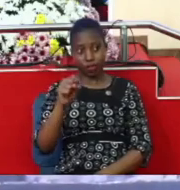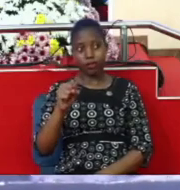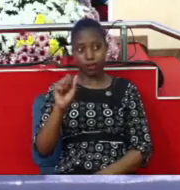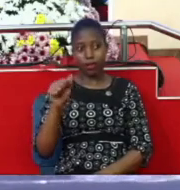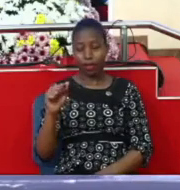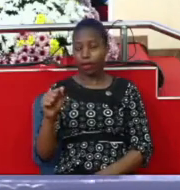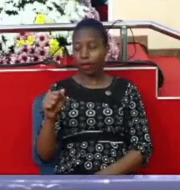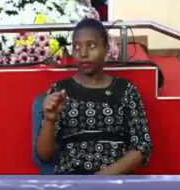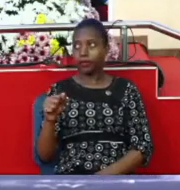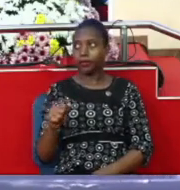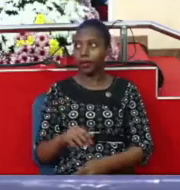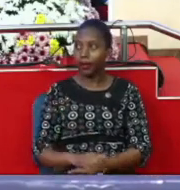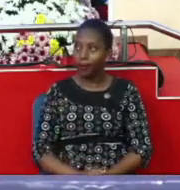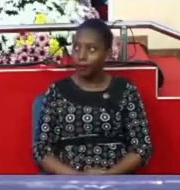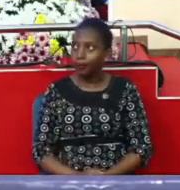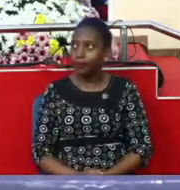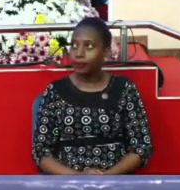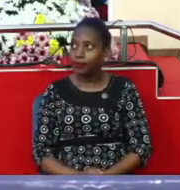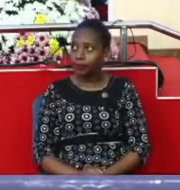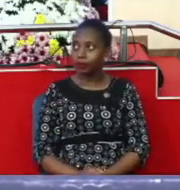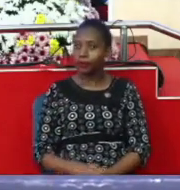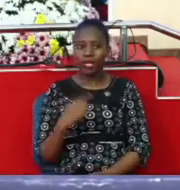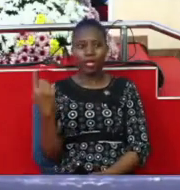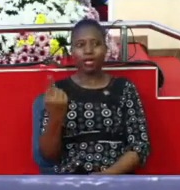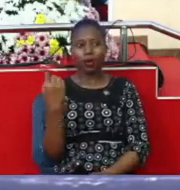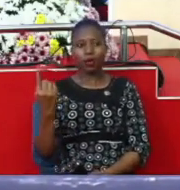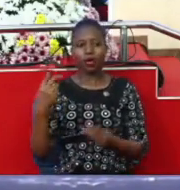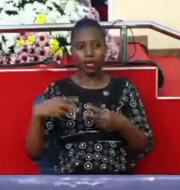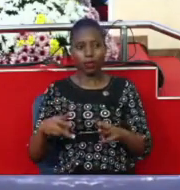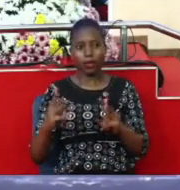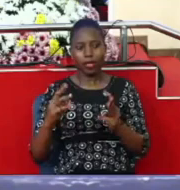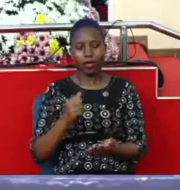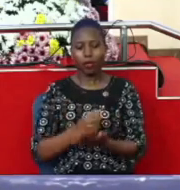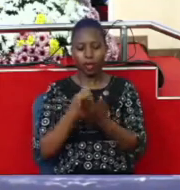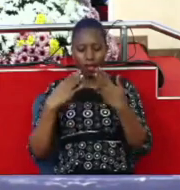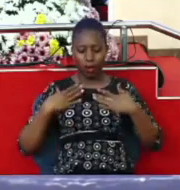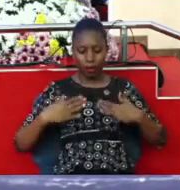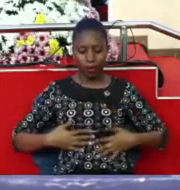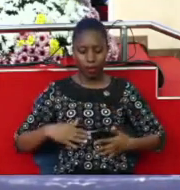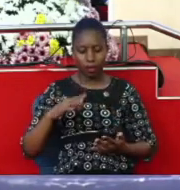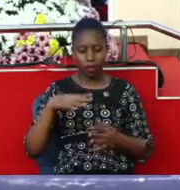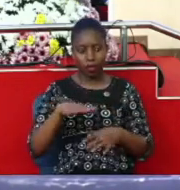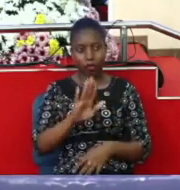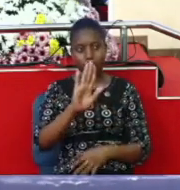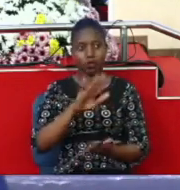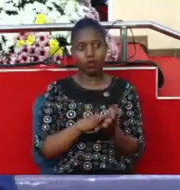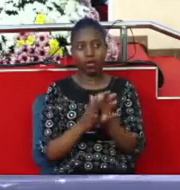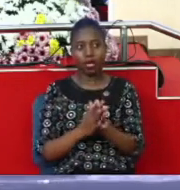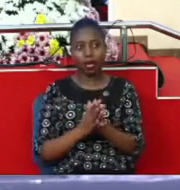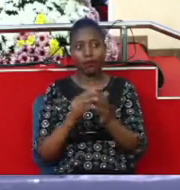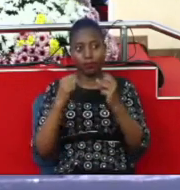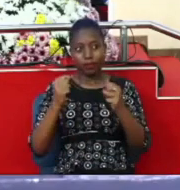to tone your muscles, Gashuru, is to go to the gym. I know it. Ushughulikie misuli niende katika nyumba ya mazoezi. I have paid for